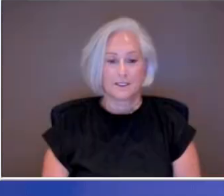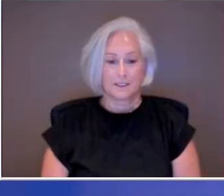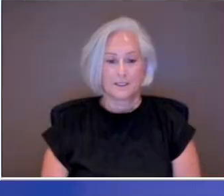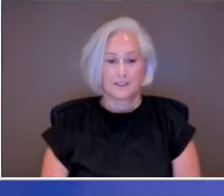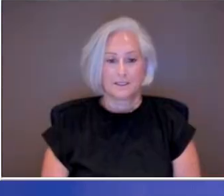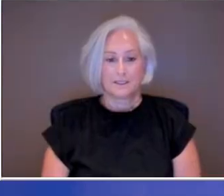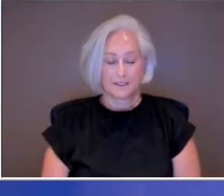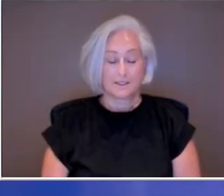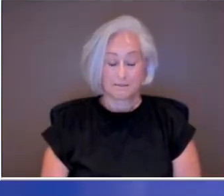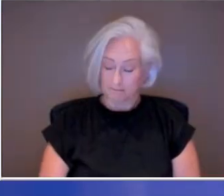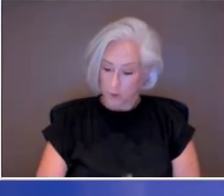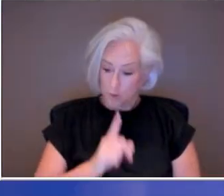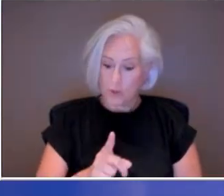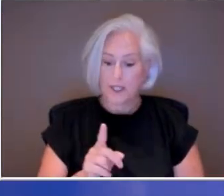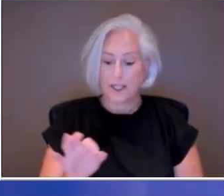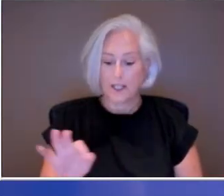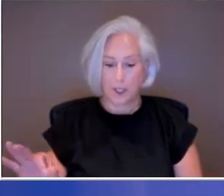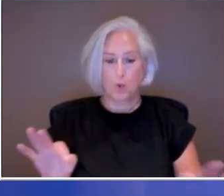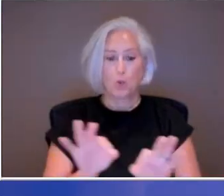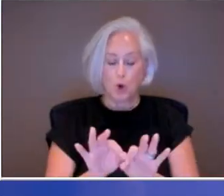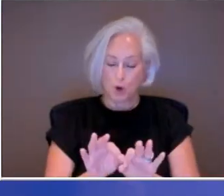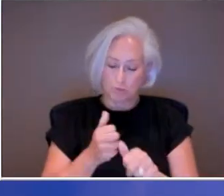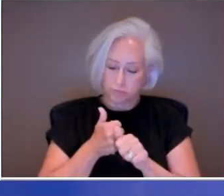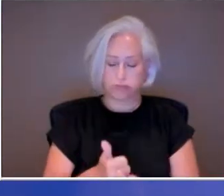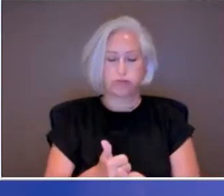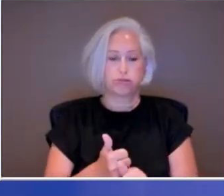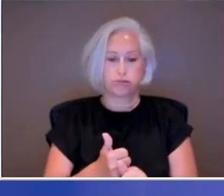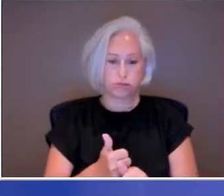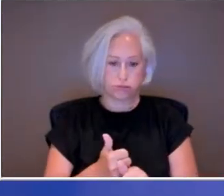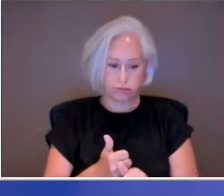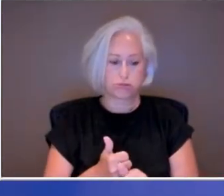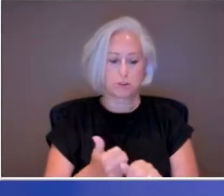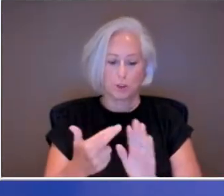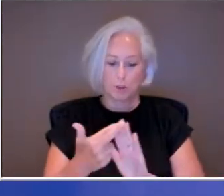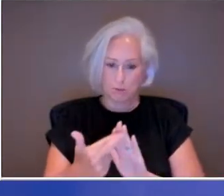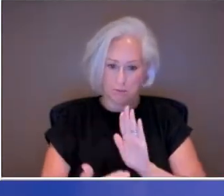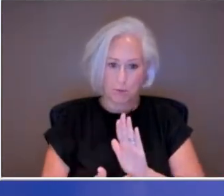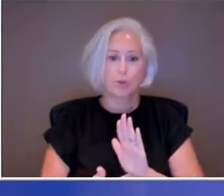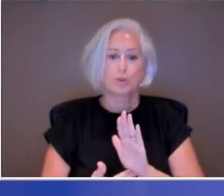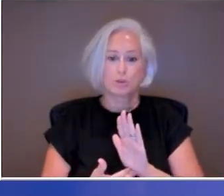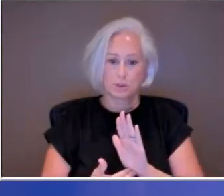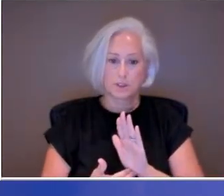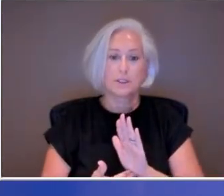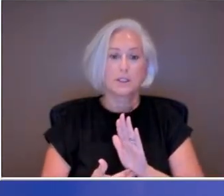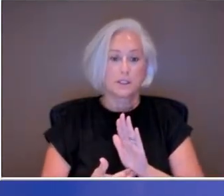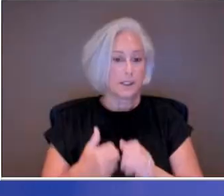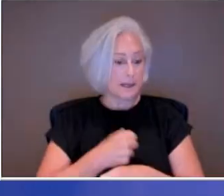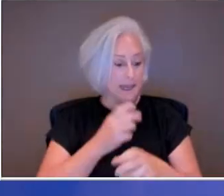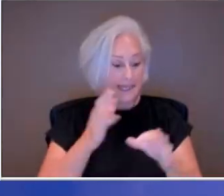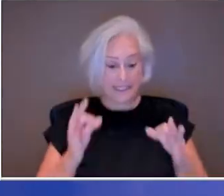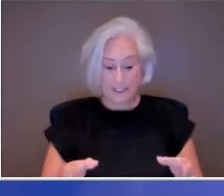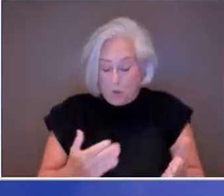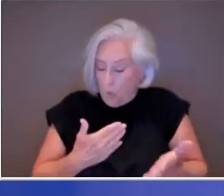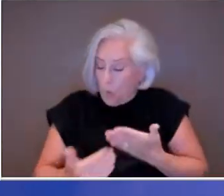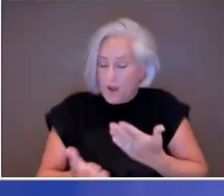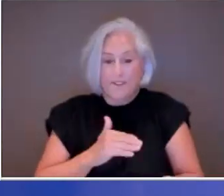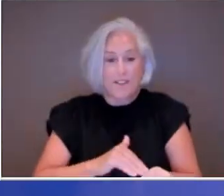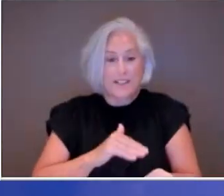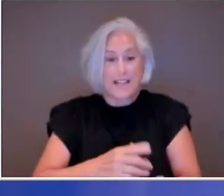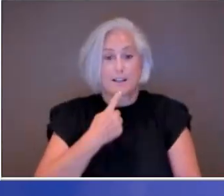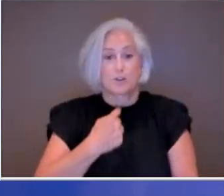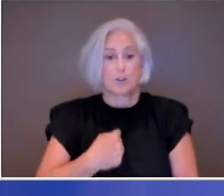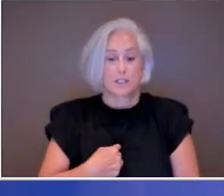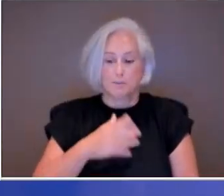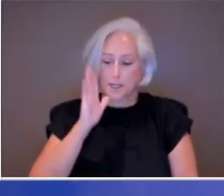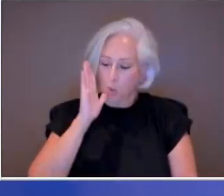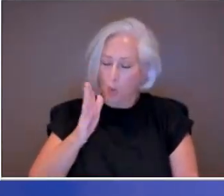It's worth being vigilant about it and making the decision to just, whatever the doctors tell me to do, I'm just going to do it. I know